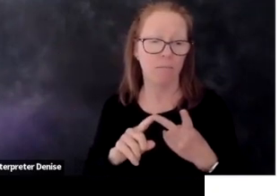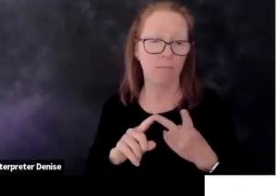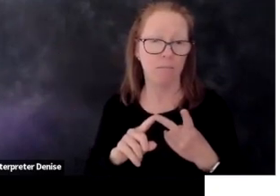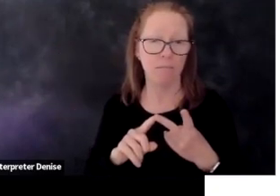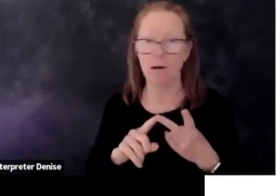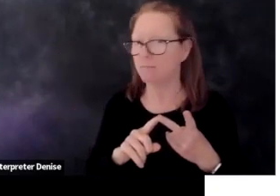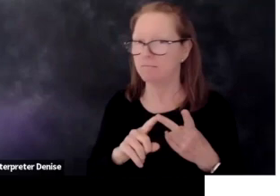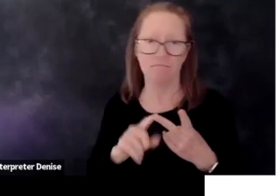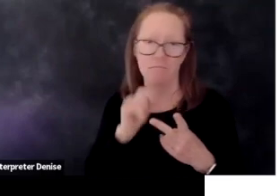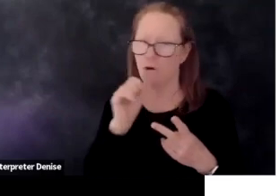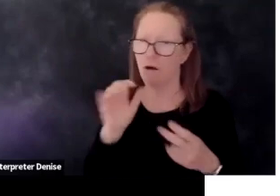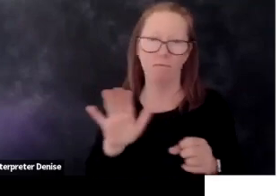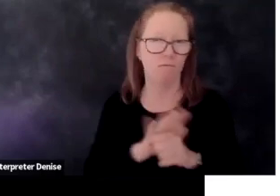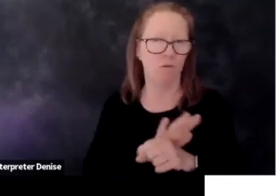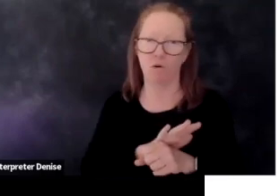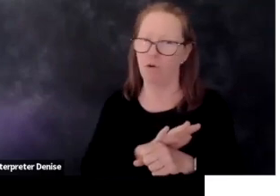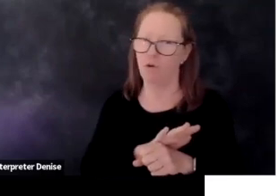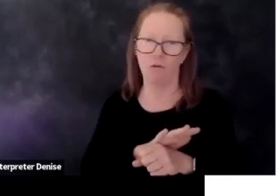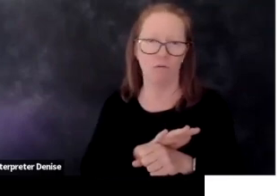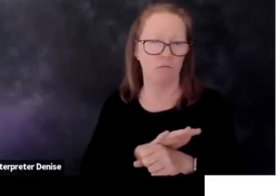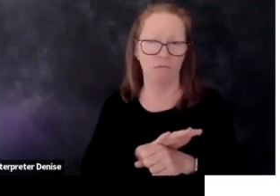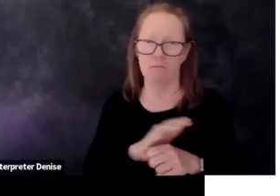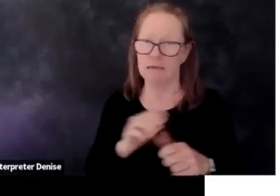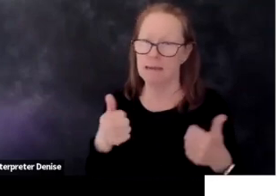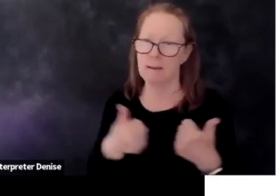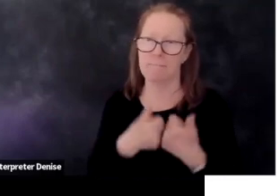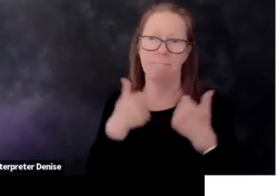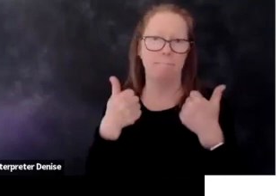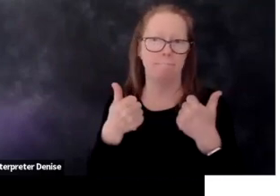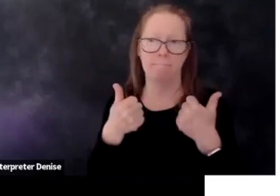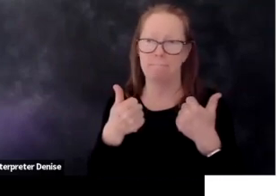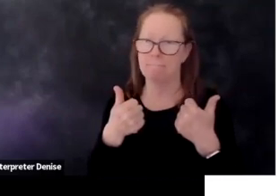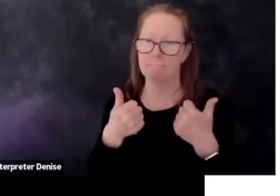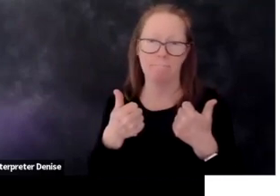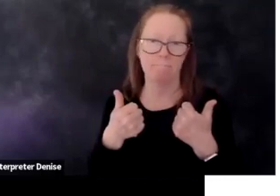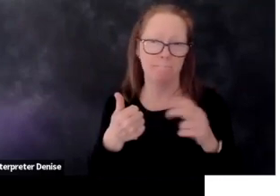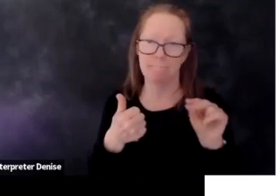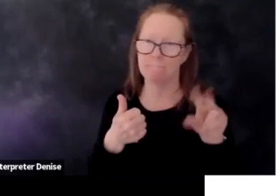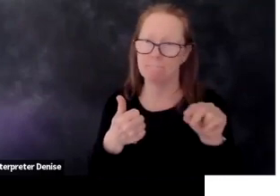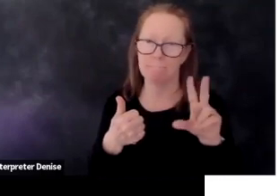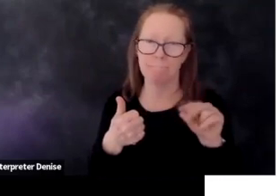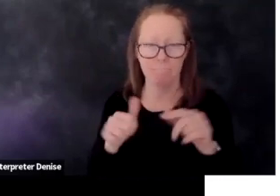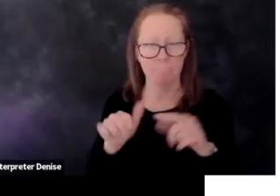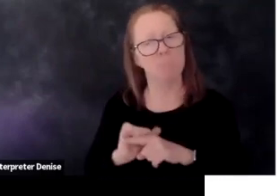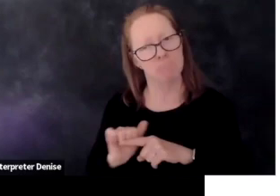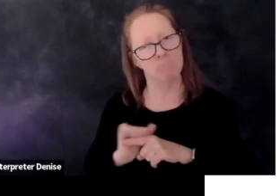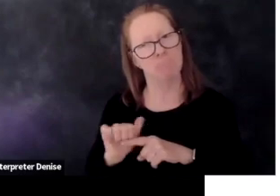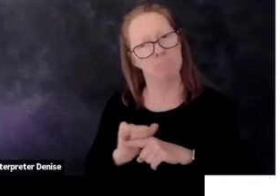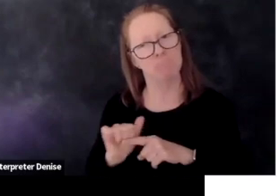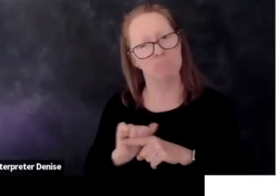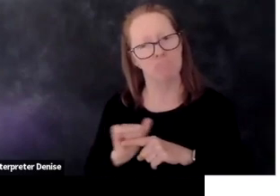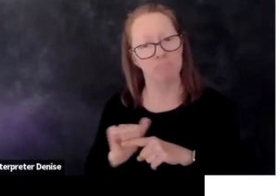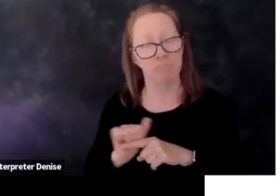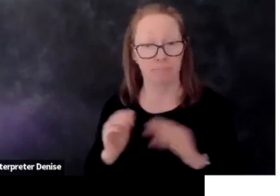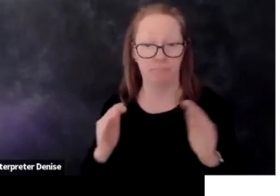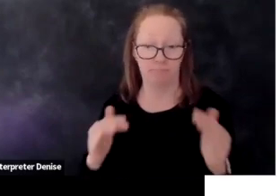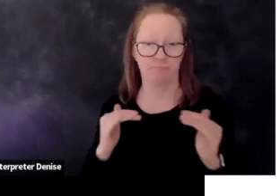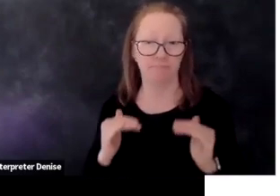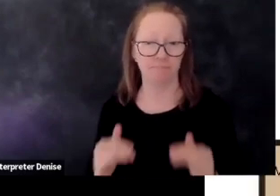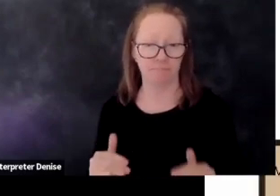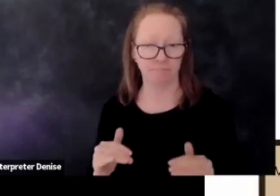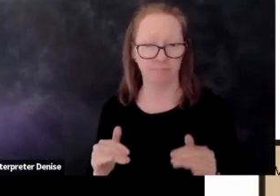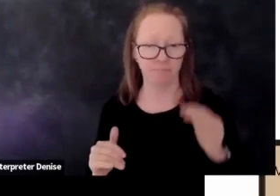full court. So it would not be used for basketball games, but for practice. Go to the next option, if you would. Next slide,